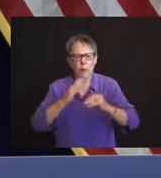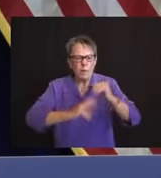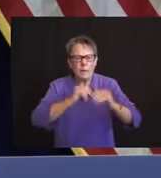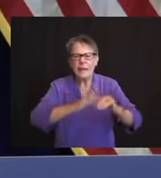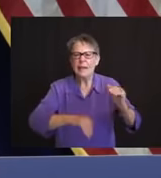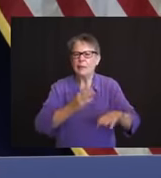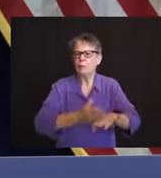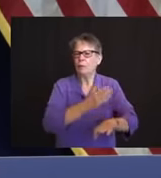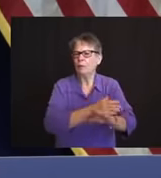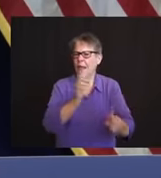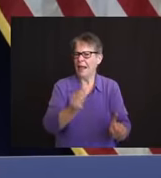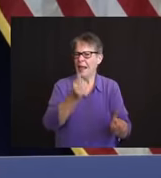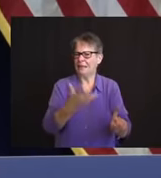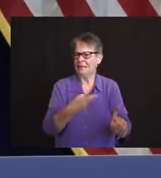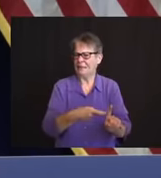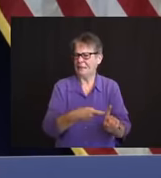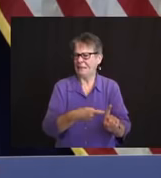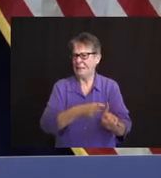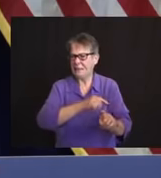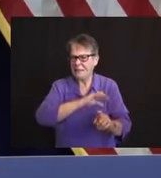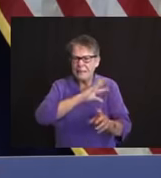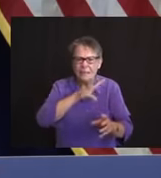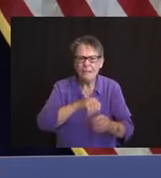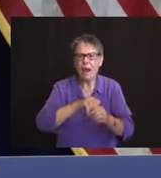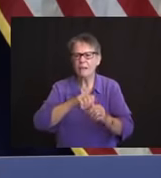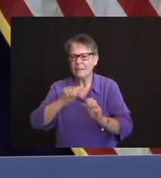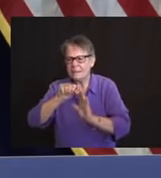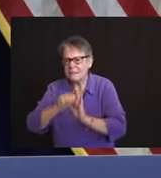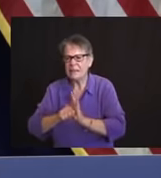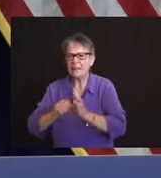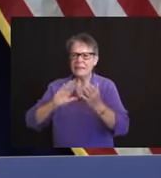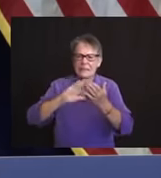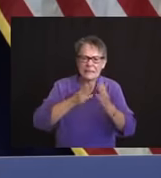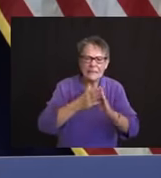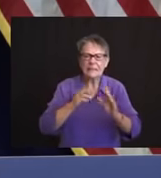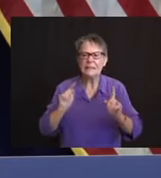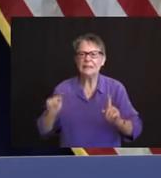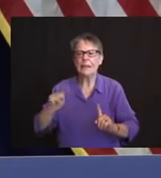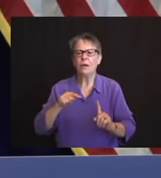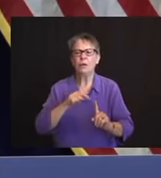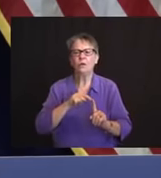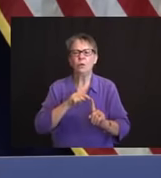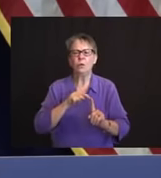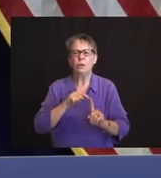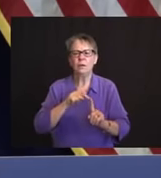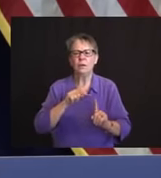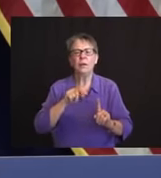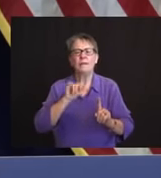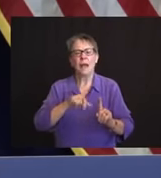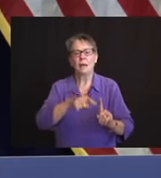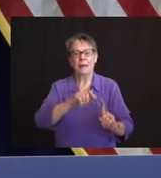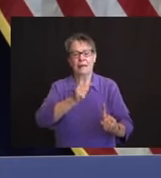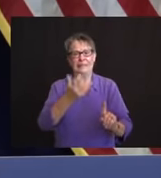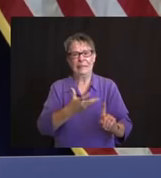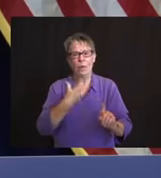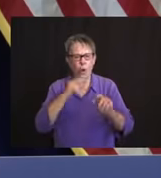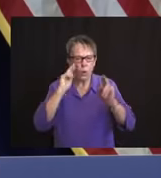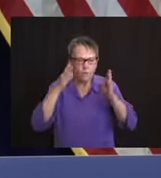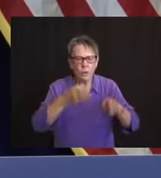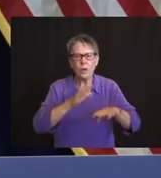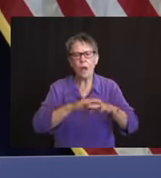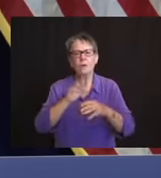state, the city, the Casino Reinvestment Development Agency,